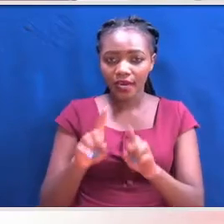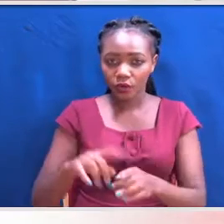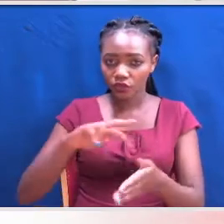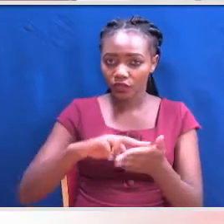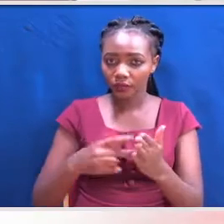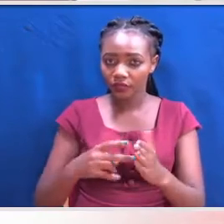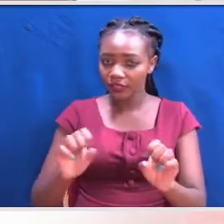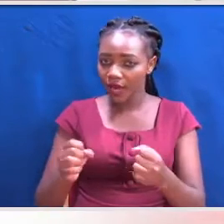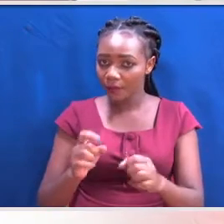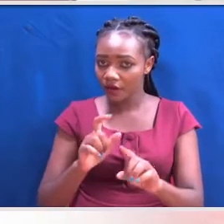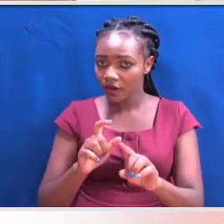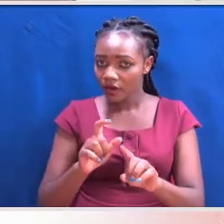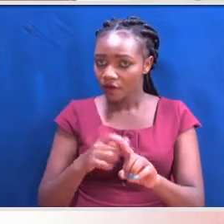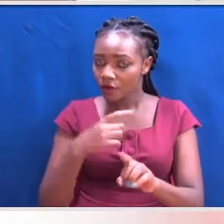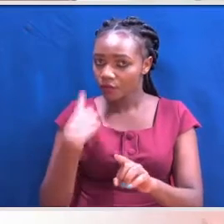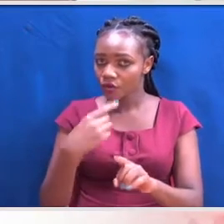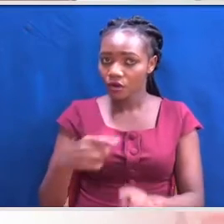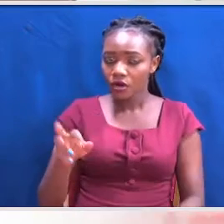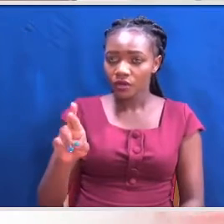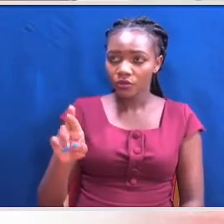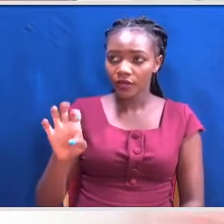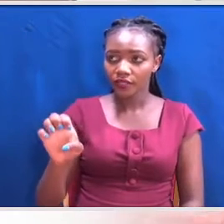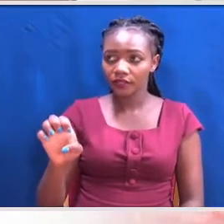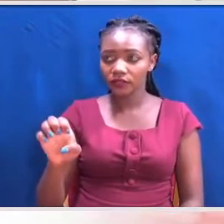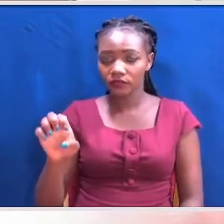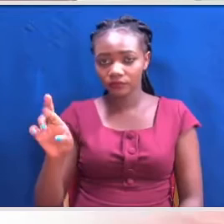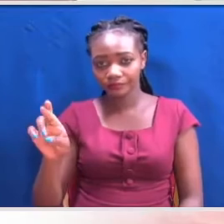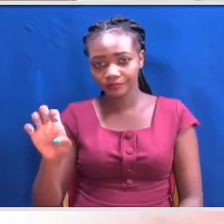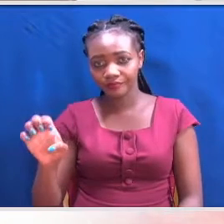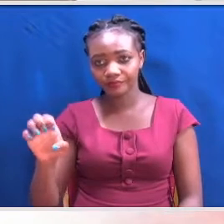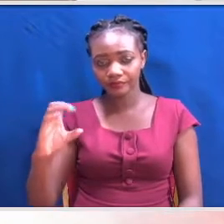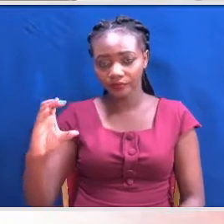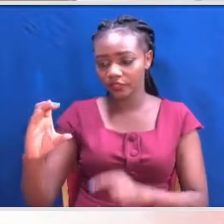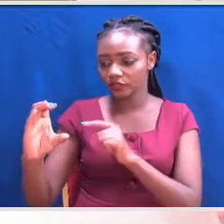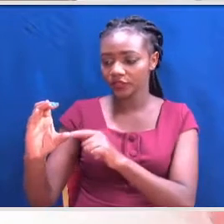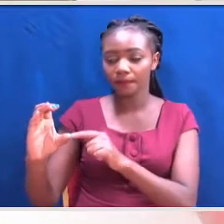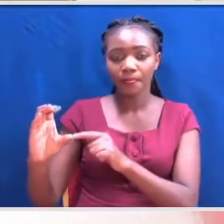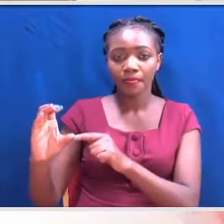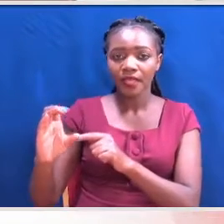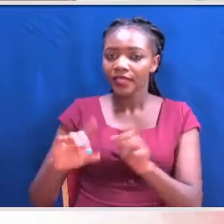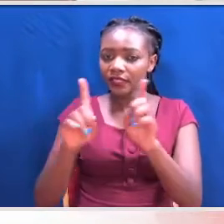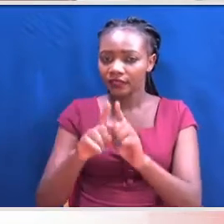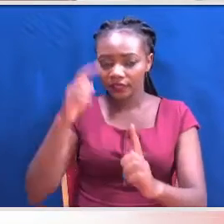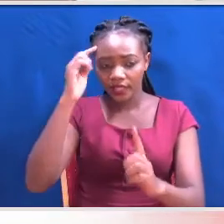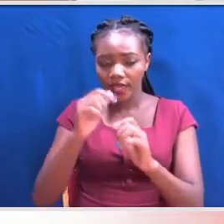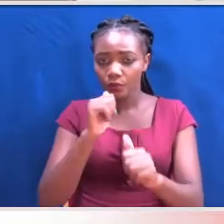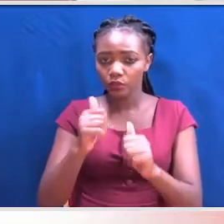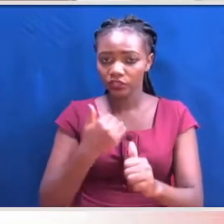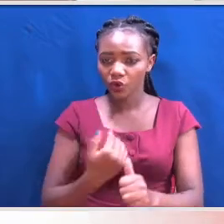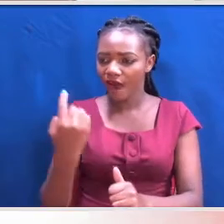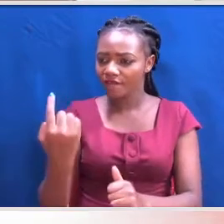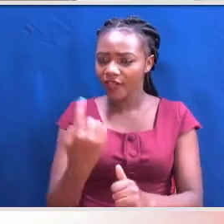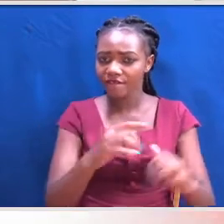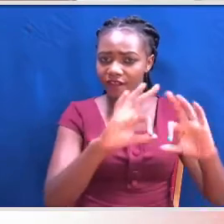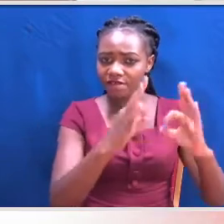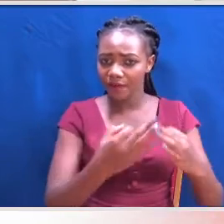being carried out by the Rural Electrification and Renewable Energy Corporation, REREC, aims to have every